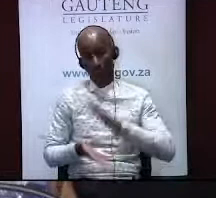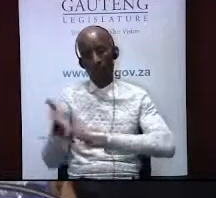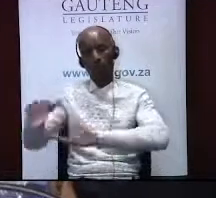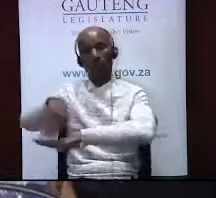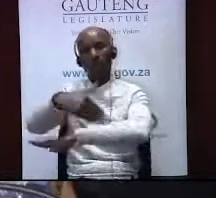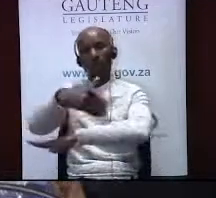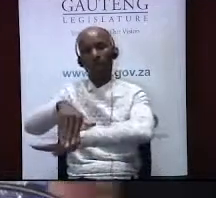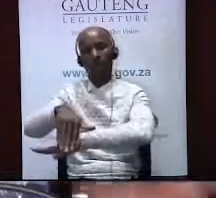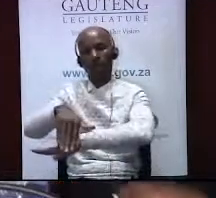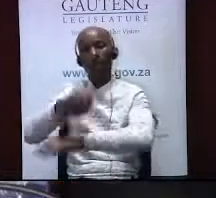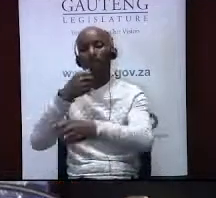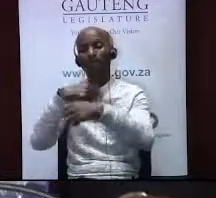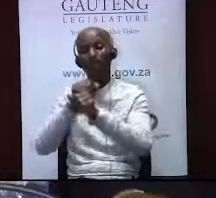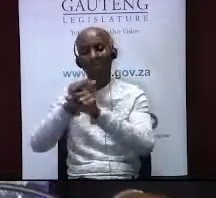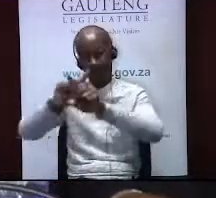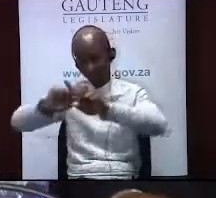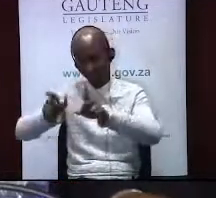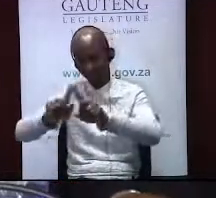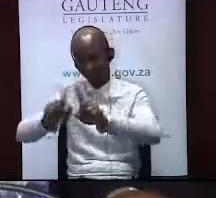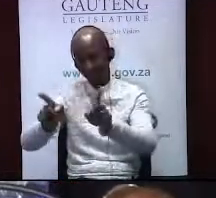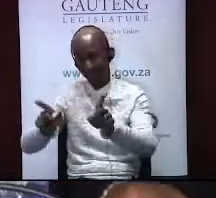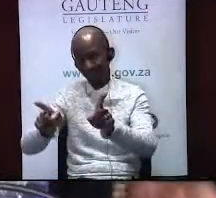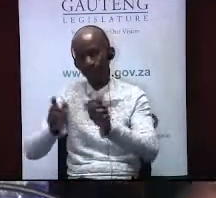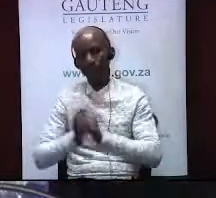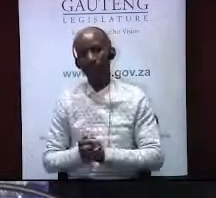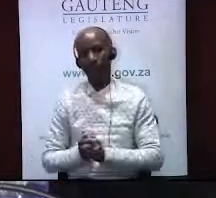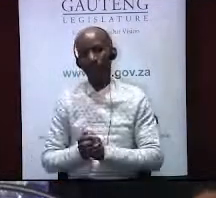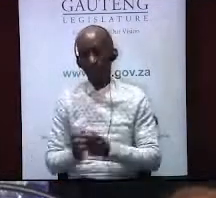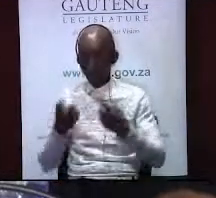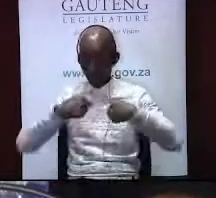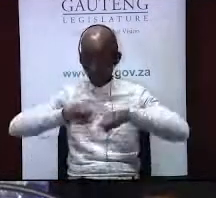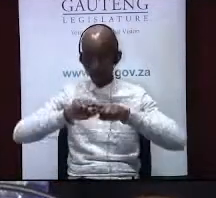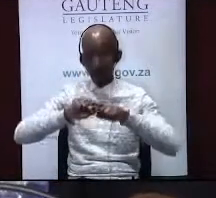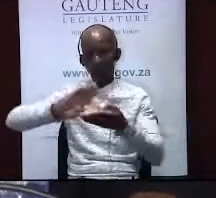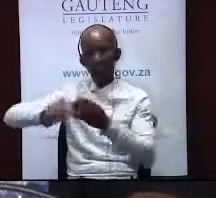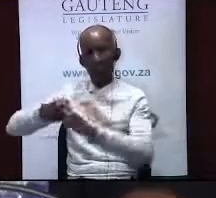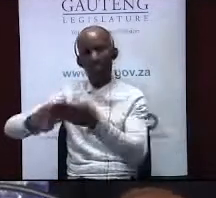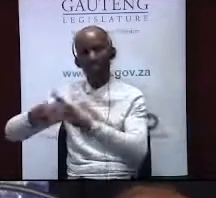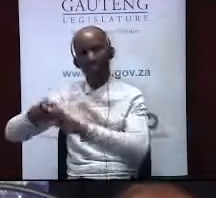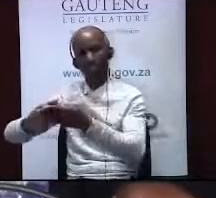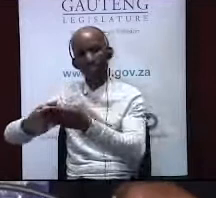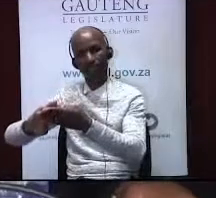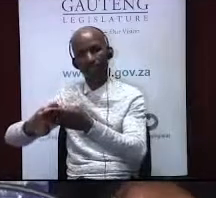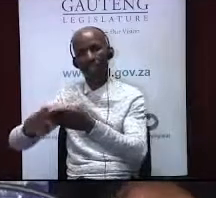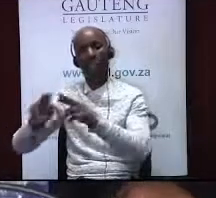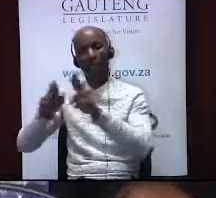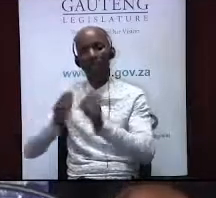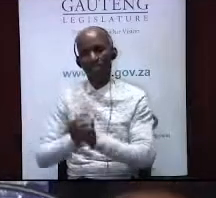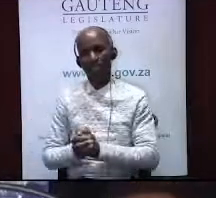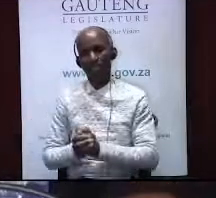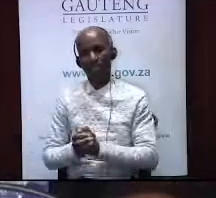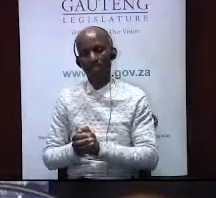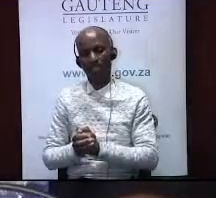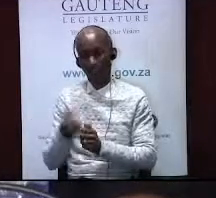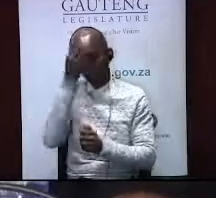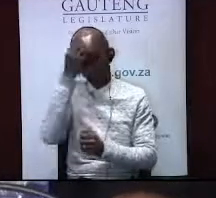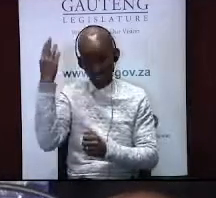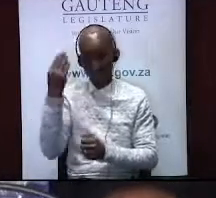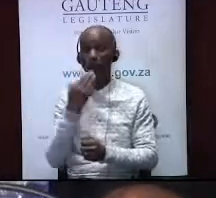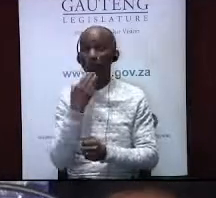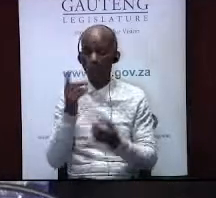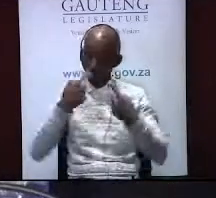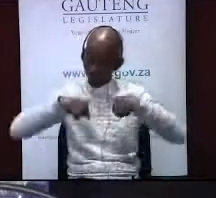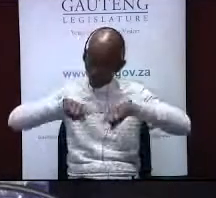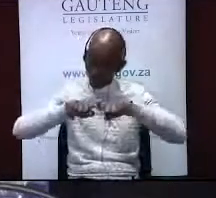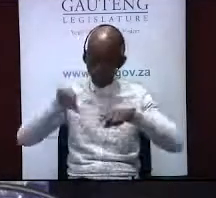out and make a difference in our communities. We're